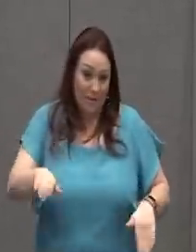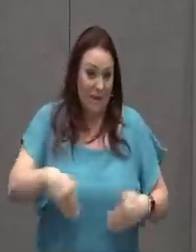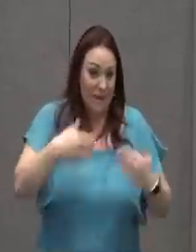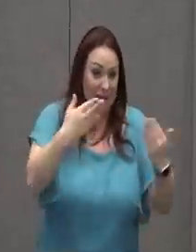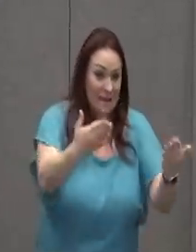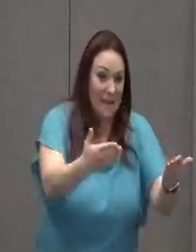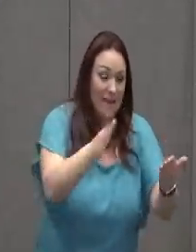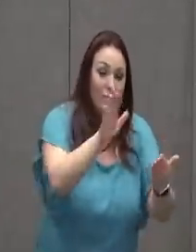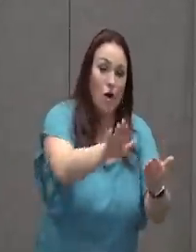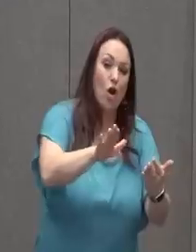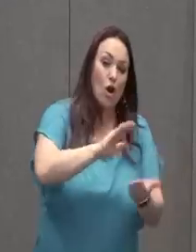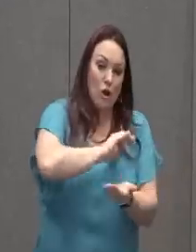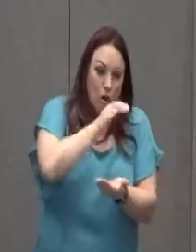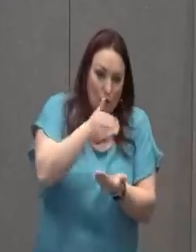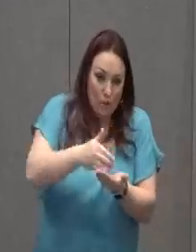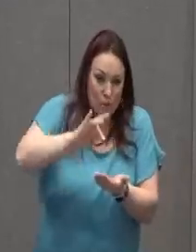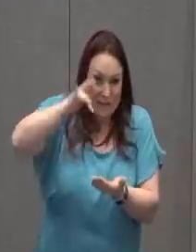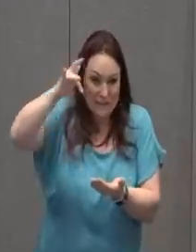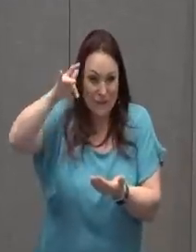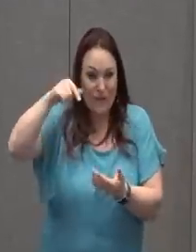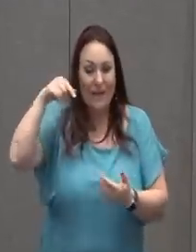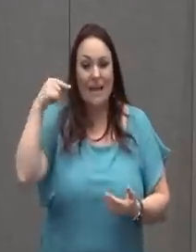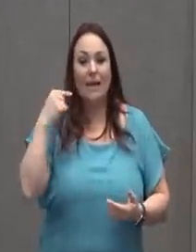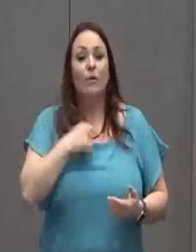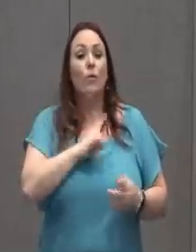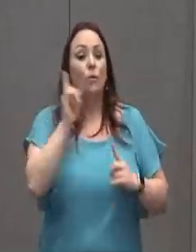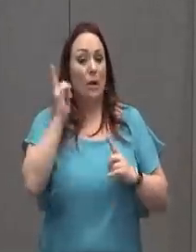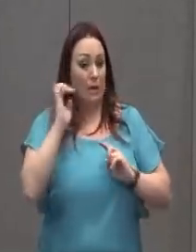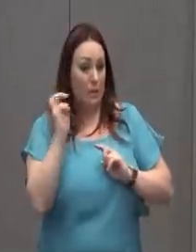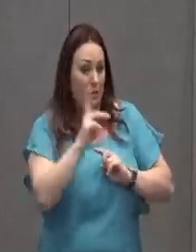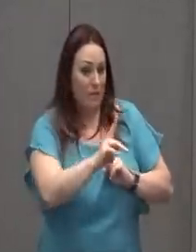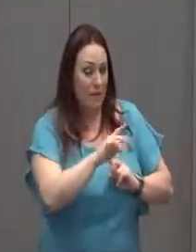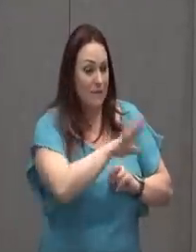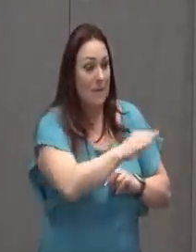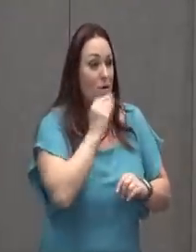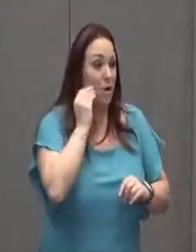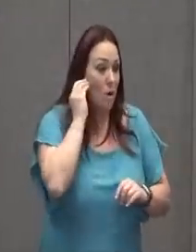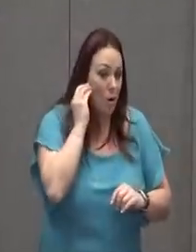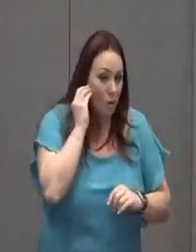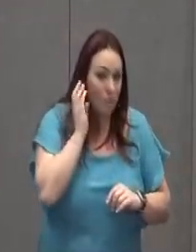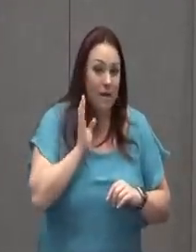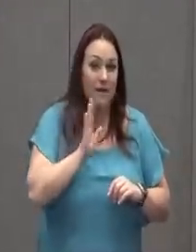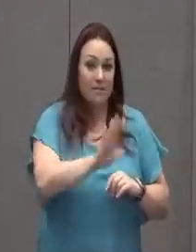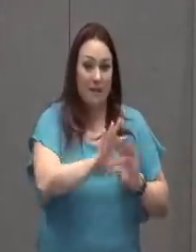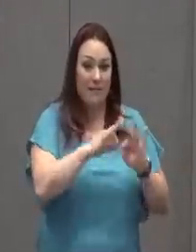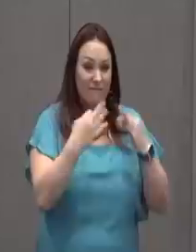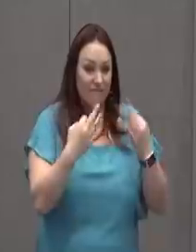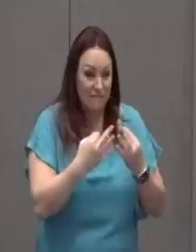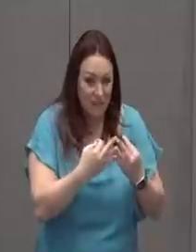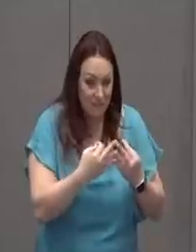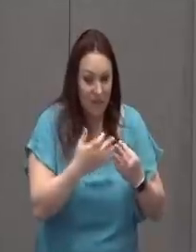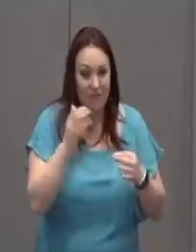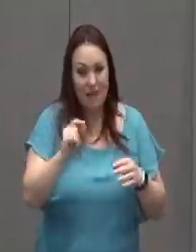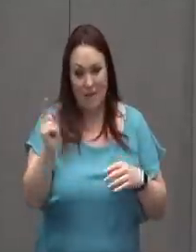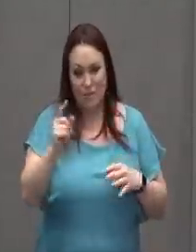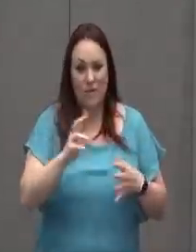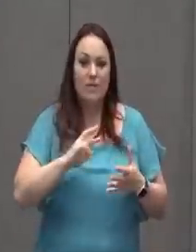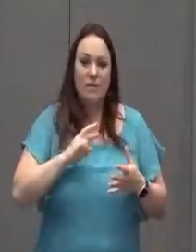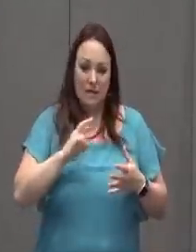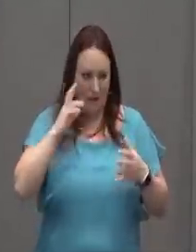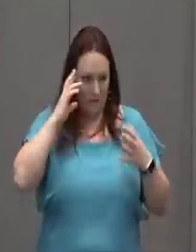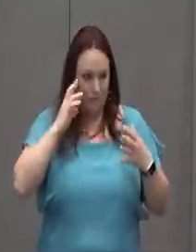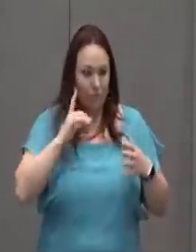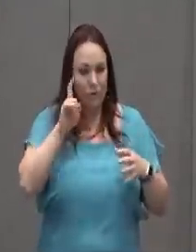crystals. This was their home. This was their family. This was where they were meant to be.